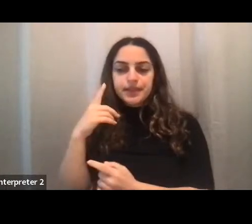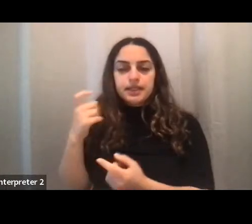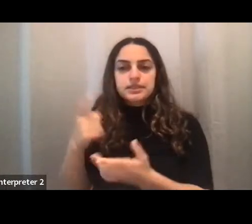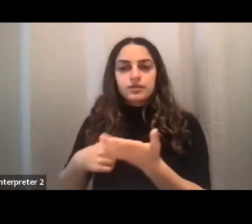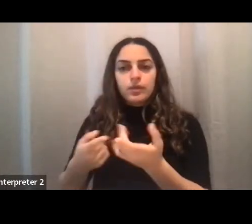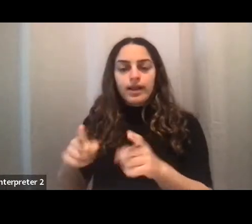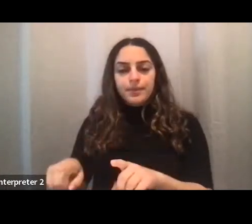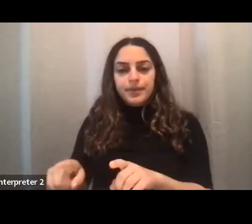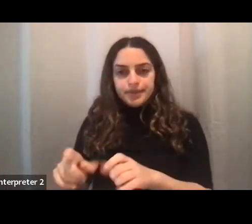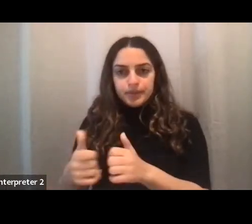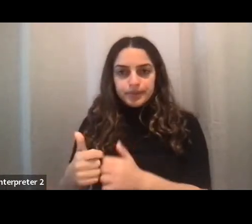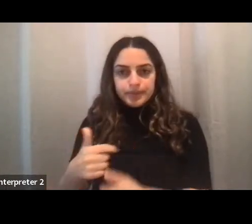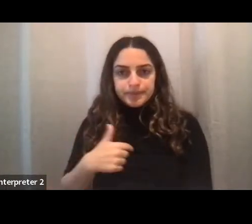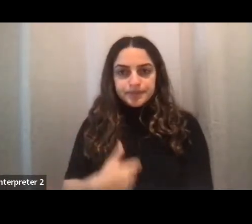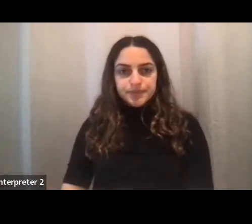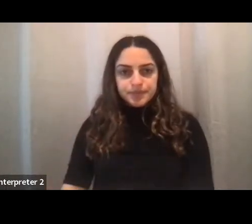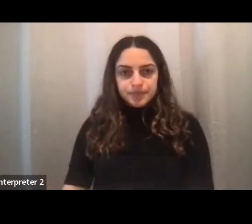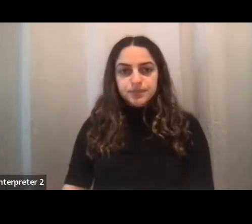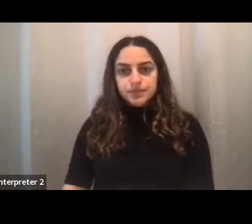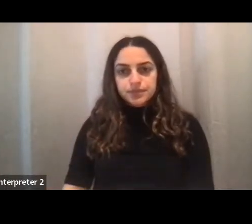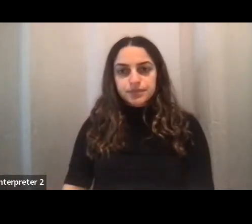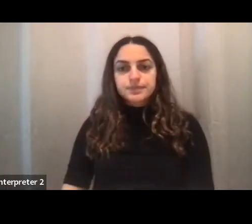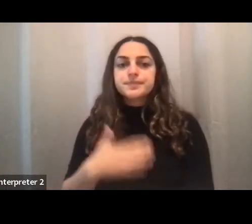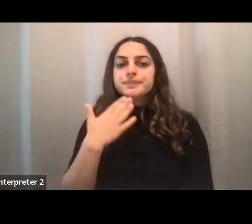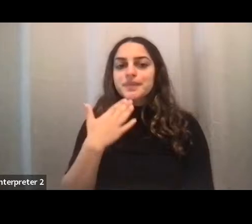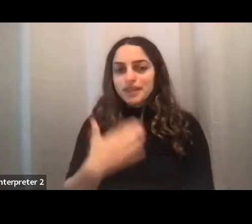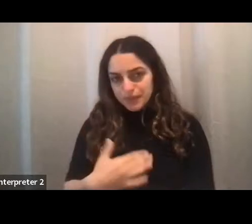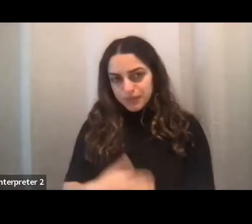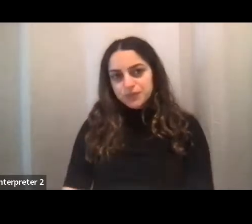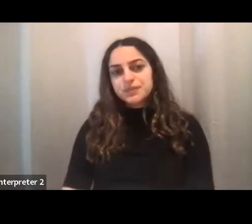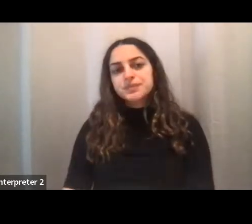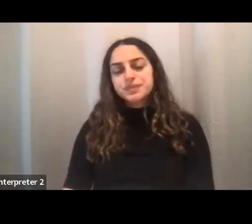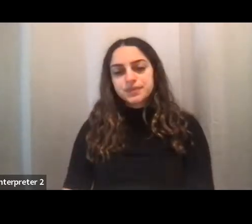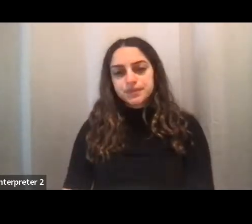me thank you